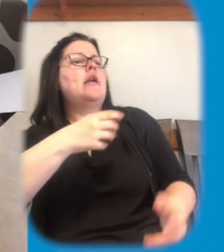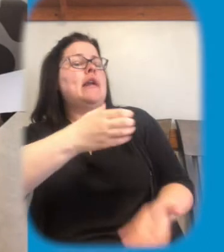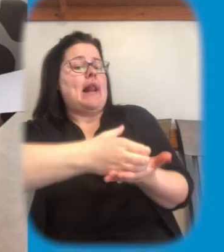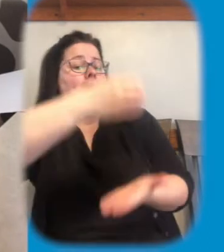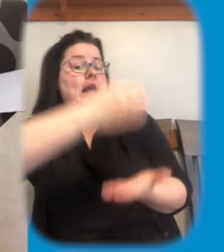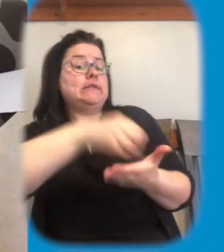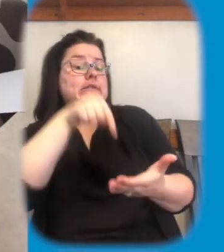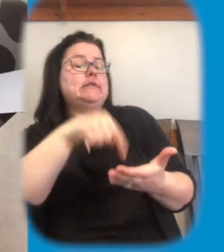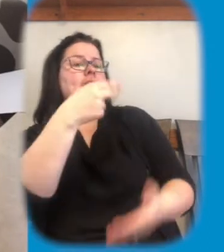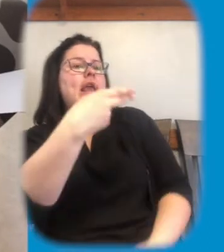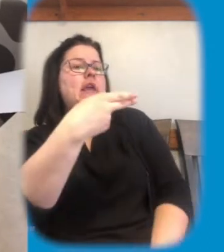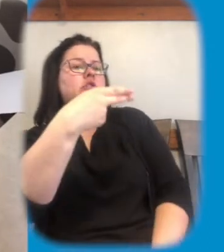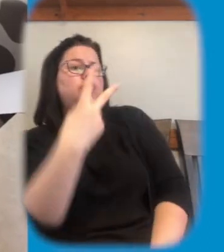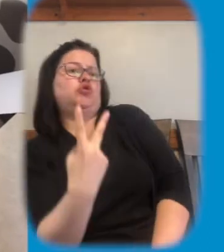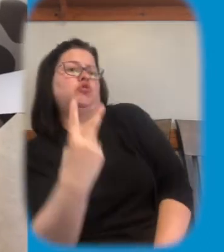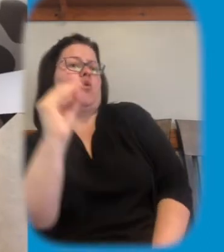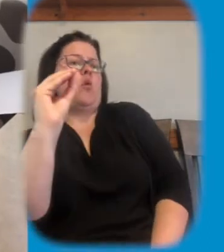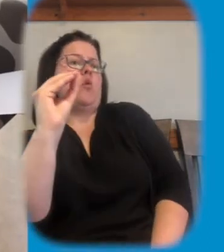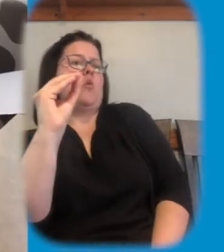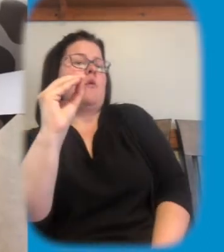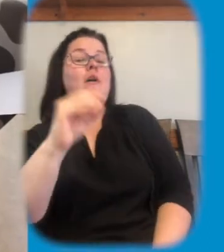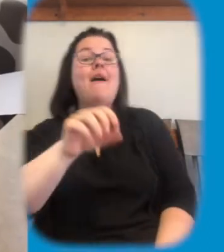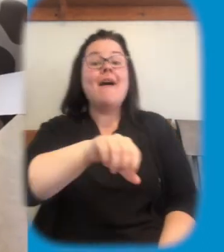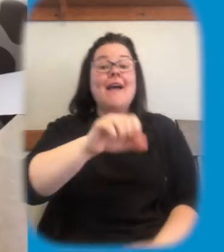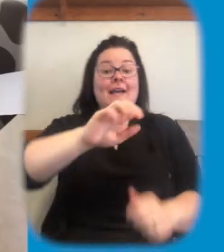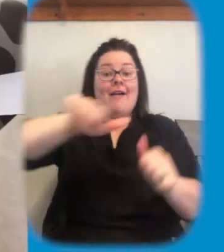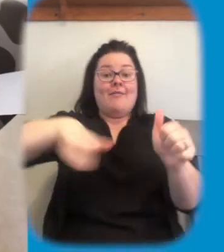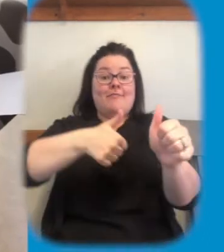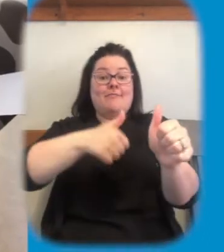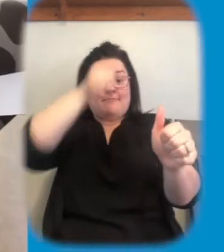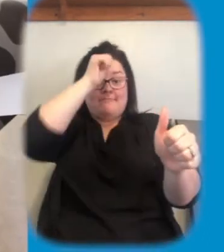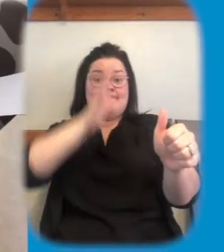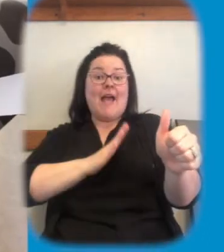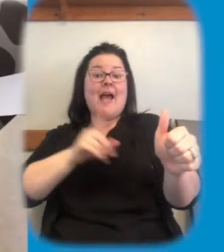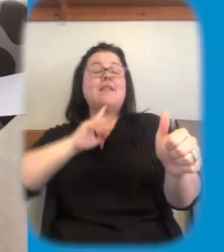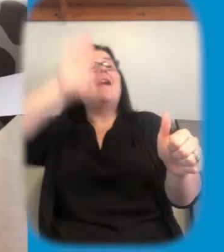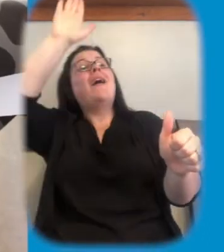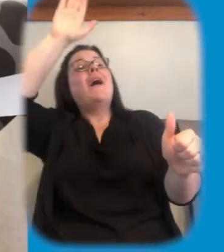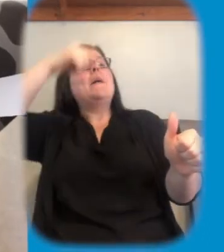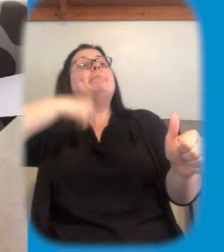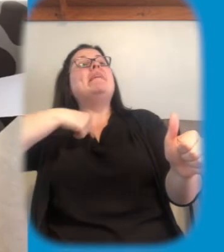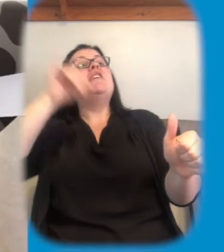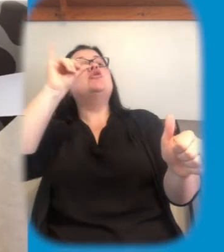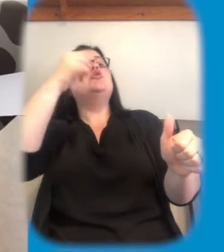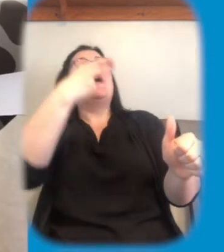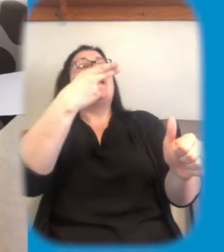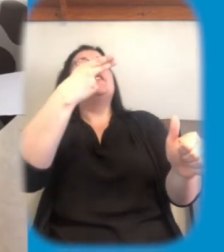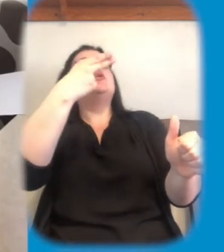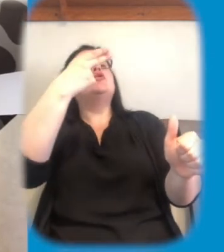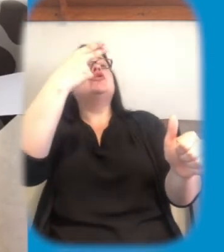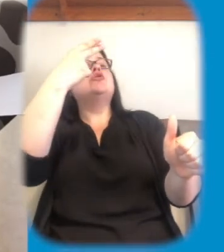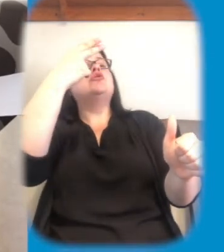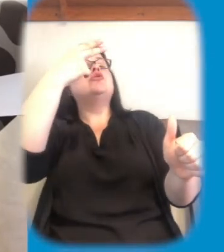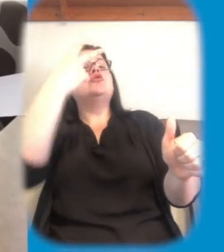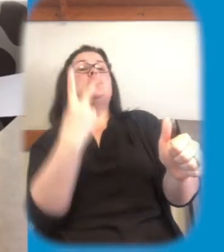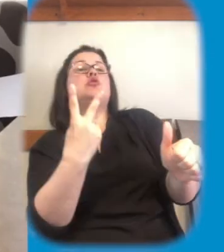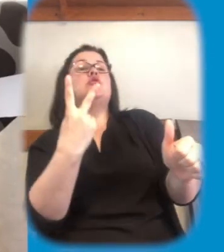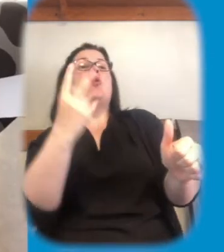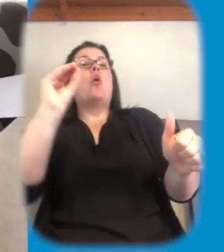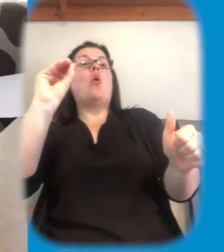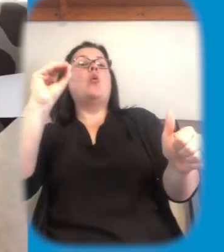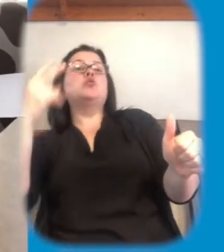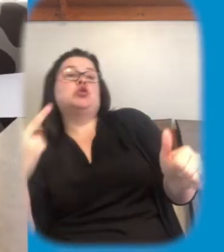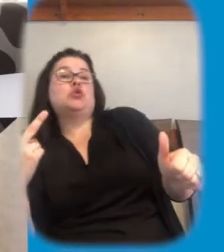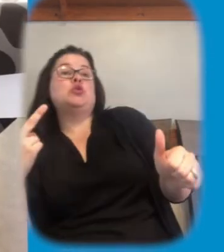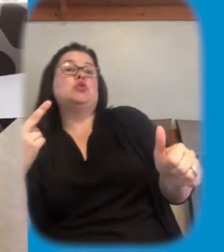H2O." Another guy walks behind him into the restaurant and says, "I'd like a glass of H2O too." And the